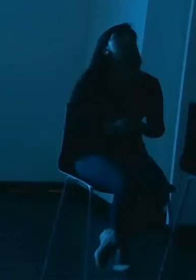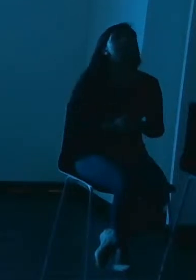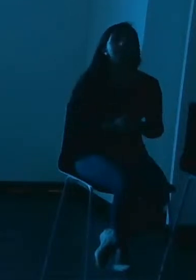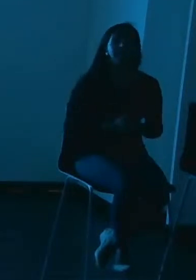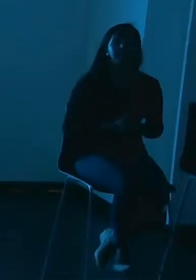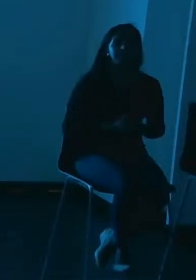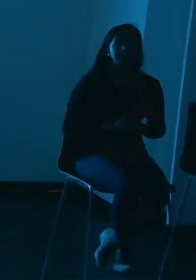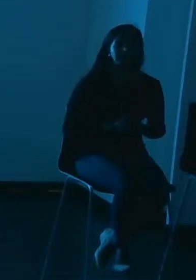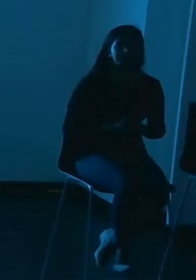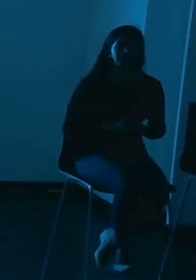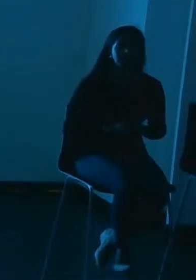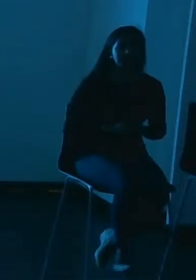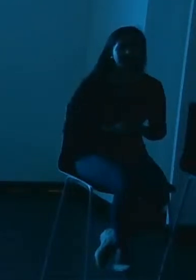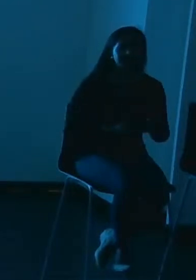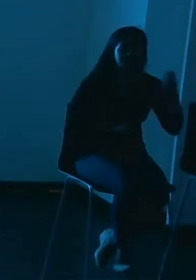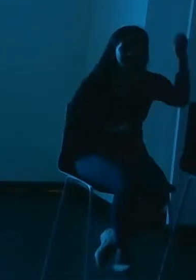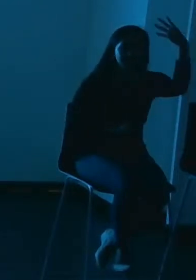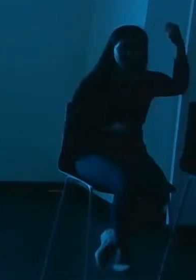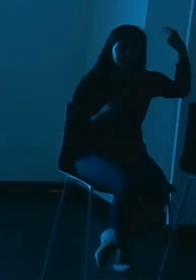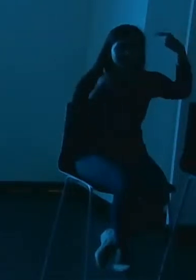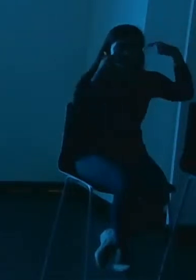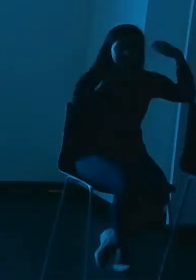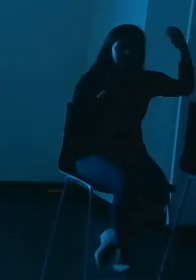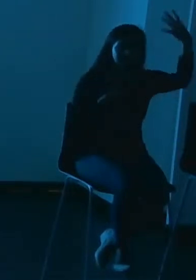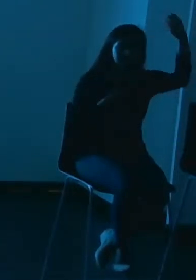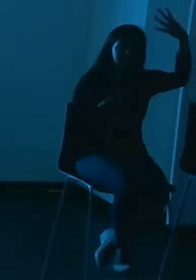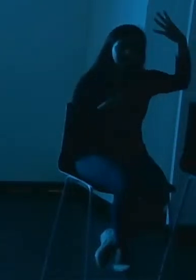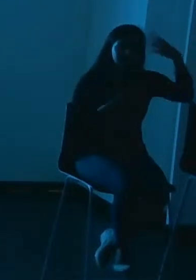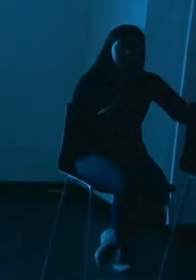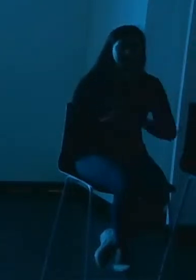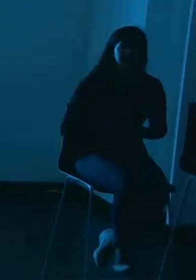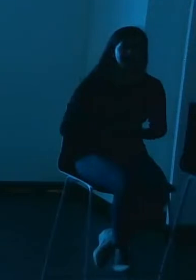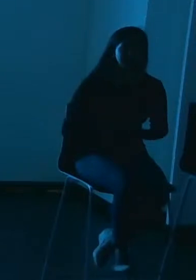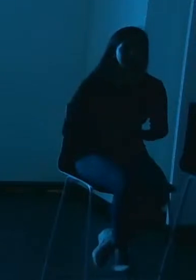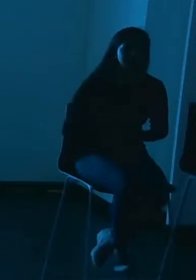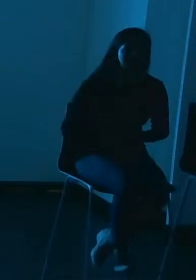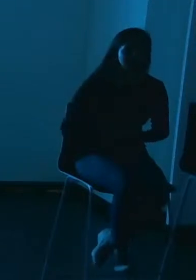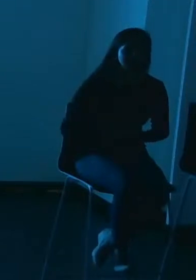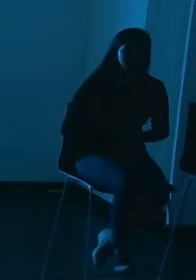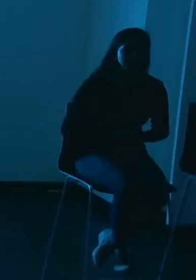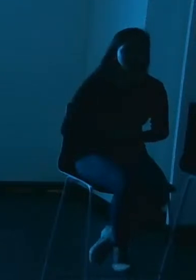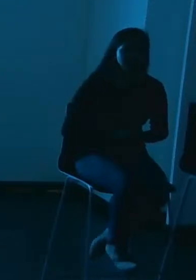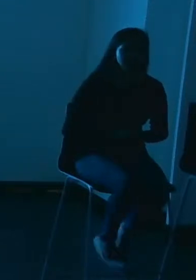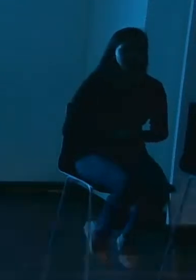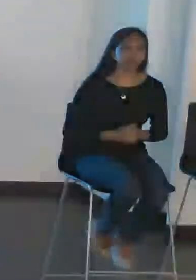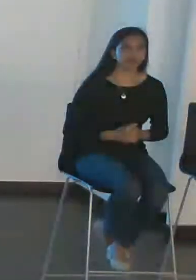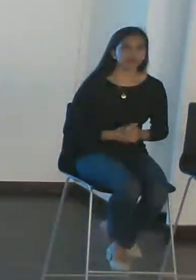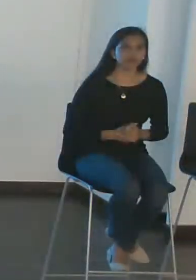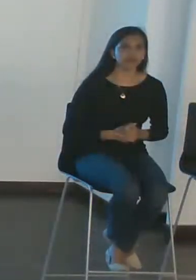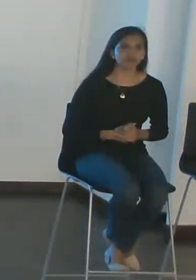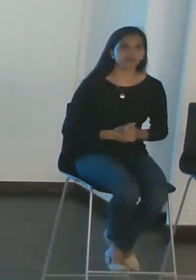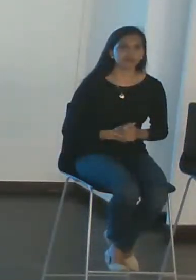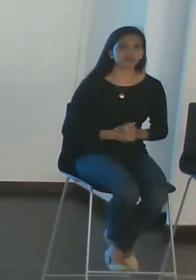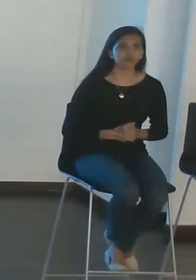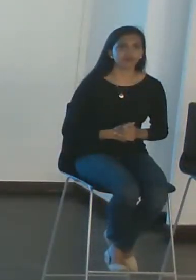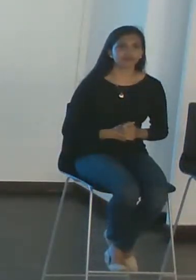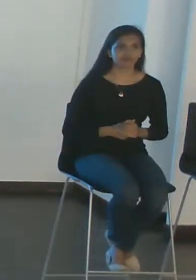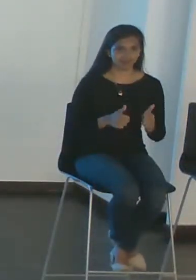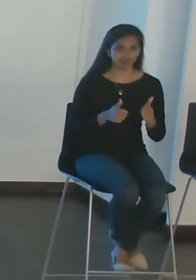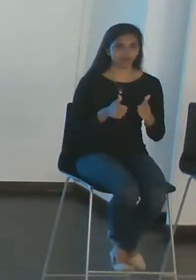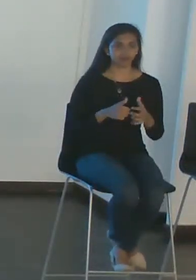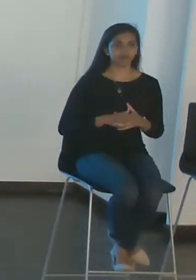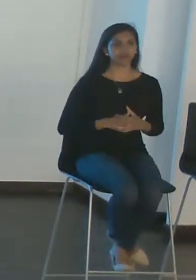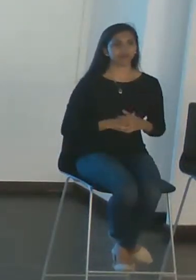no, because I'm thinking of friends who work way more quietly. It's also like truly not truly, but